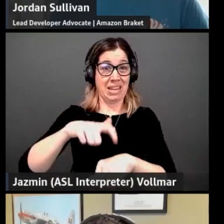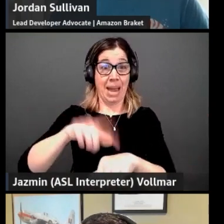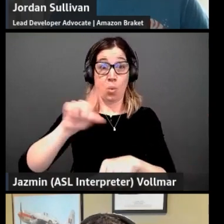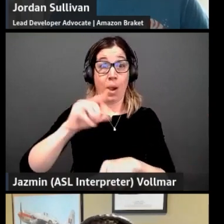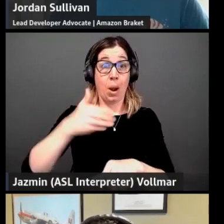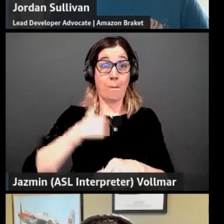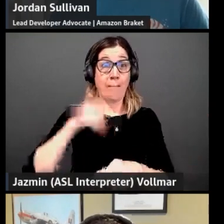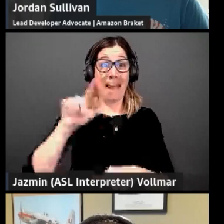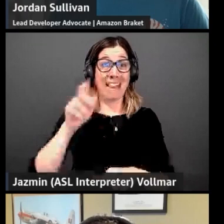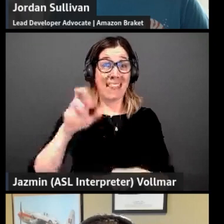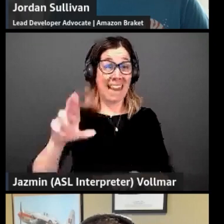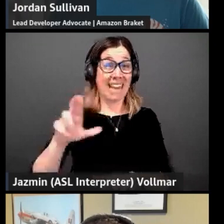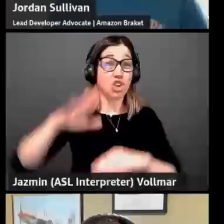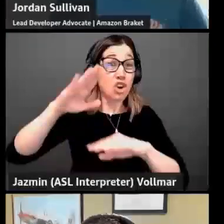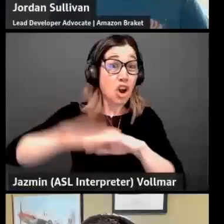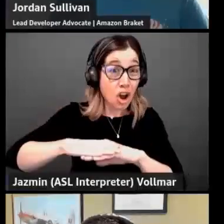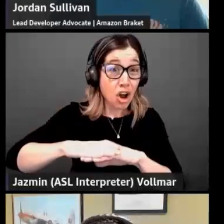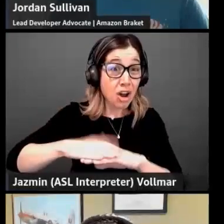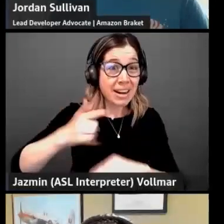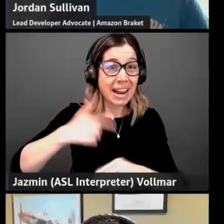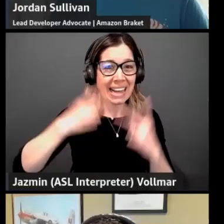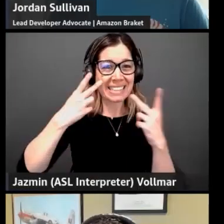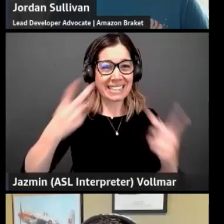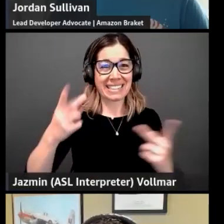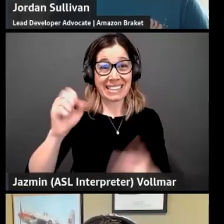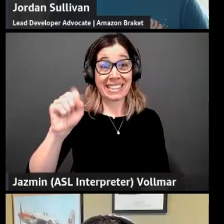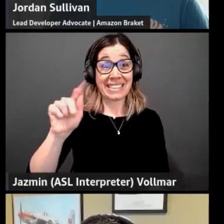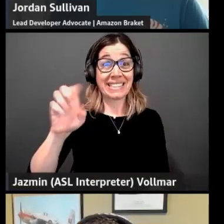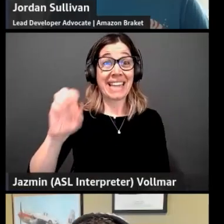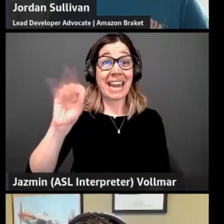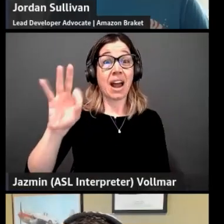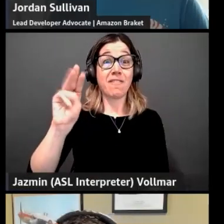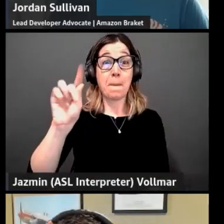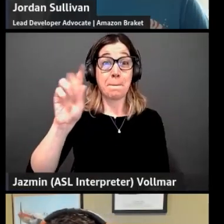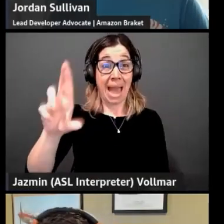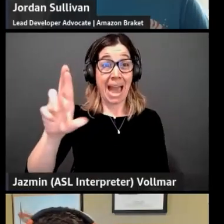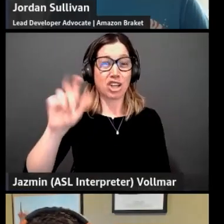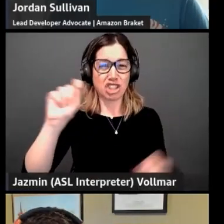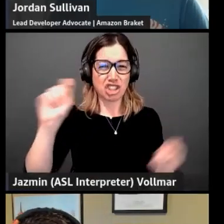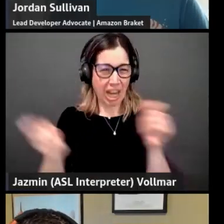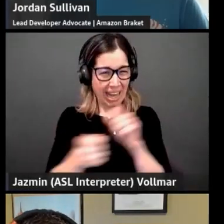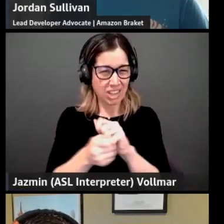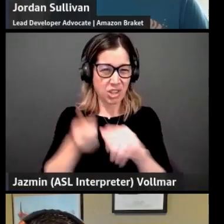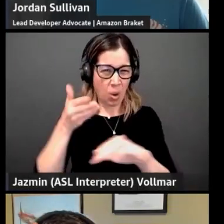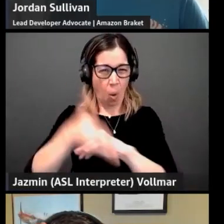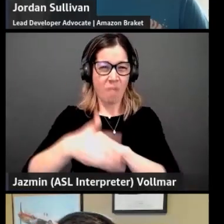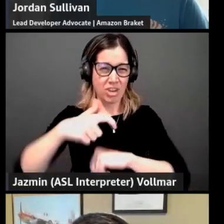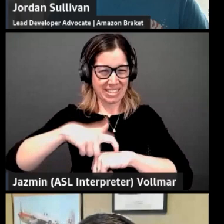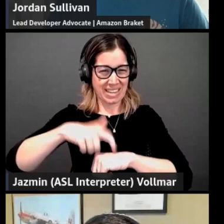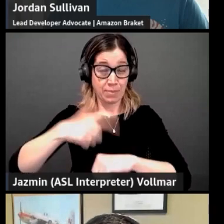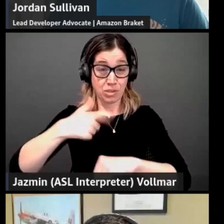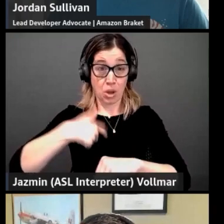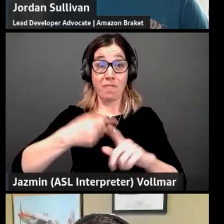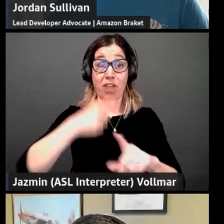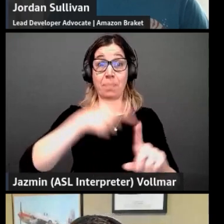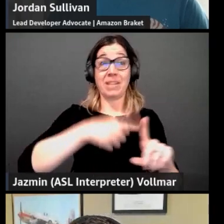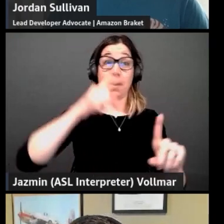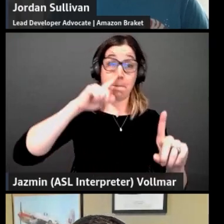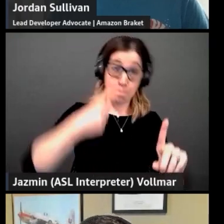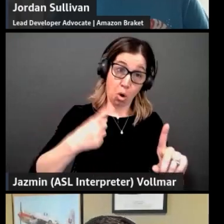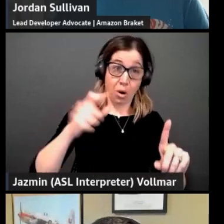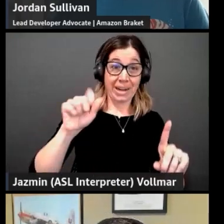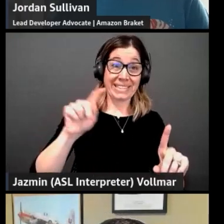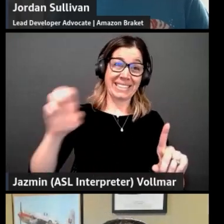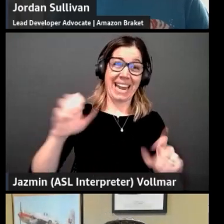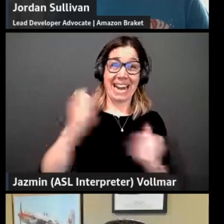on, I see the state of matter changing over time. So I'm going from this kind of boring state where everything is in the